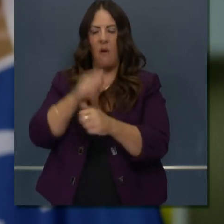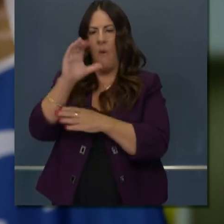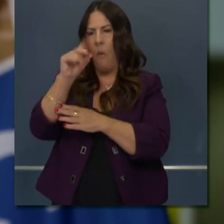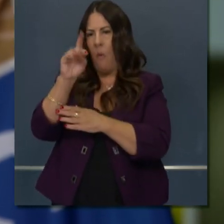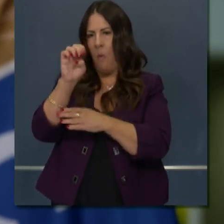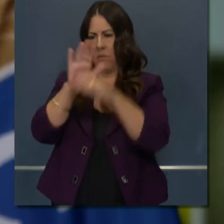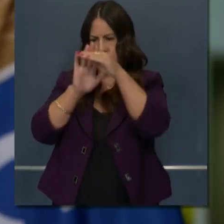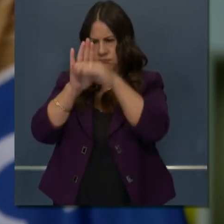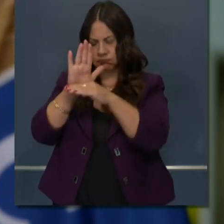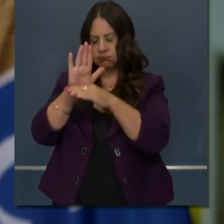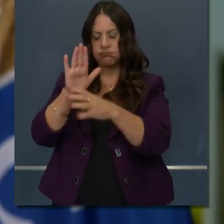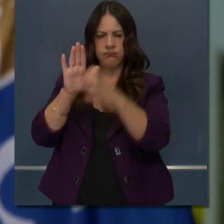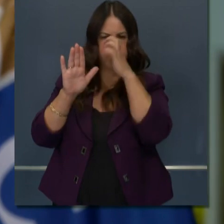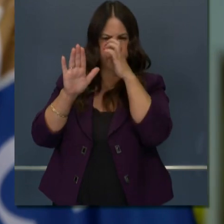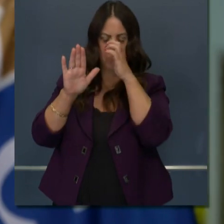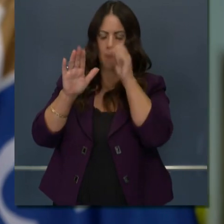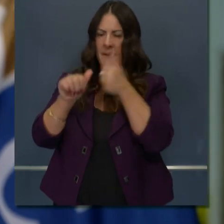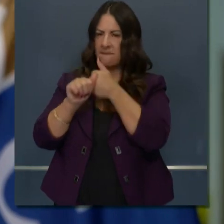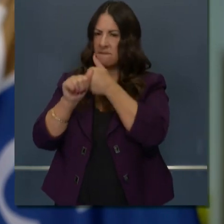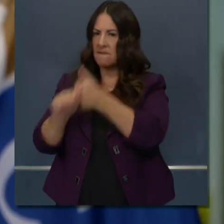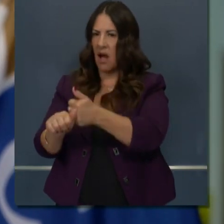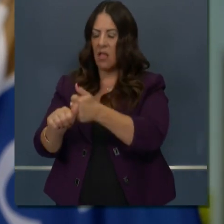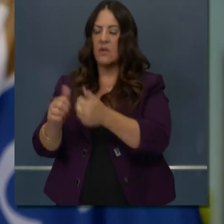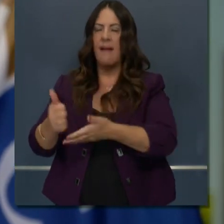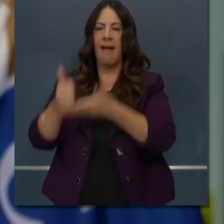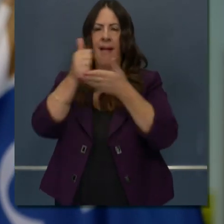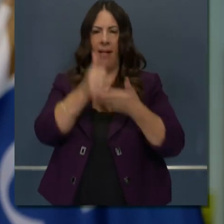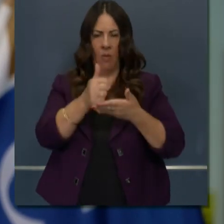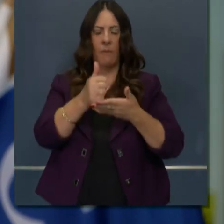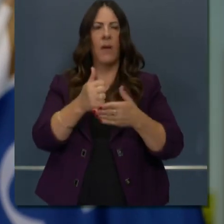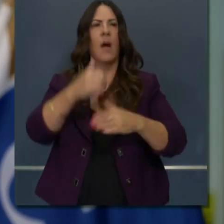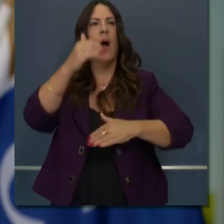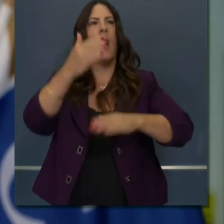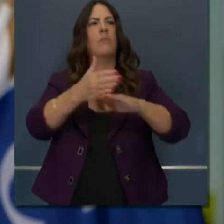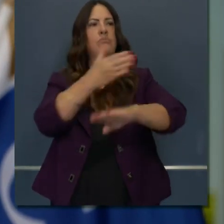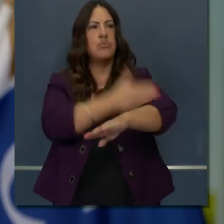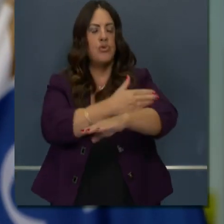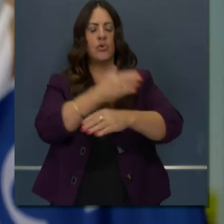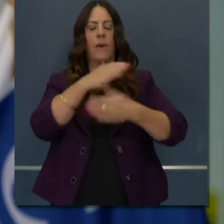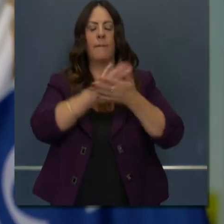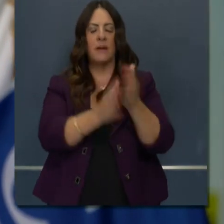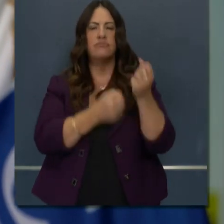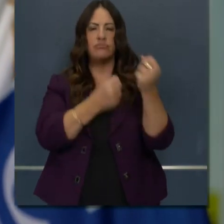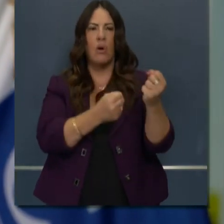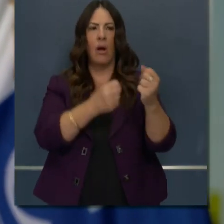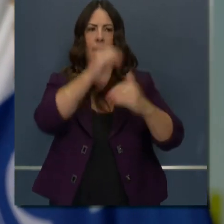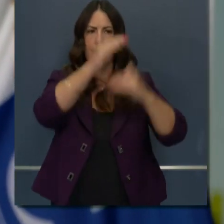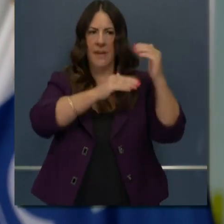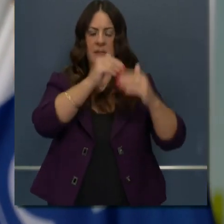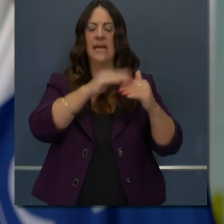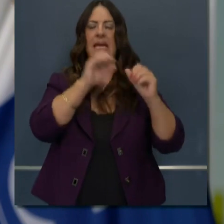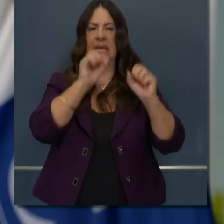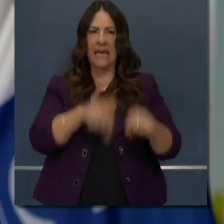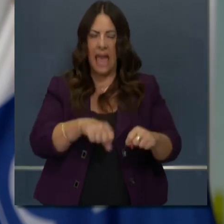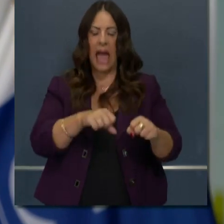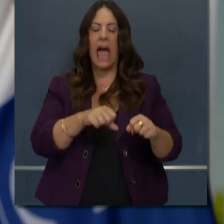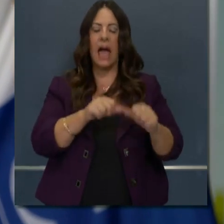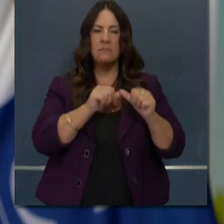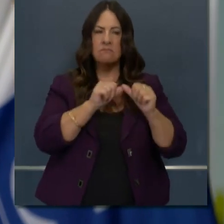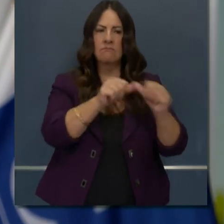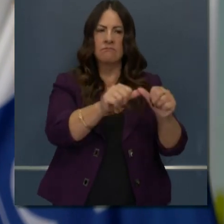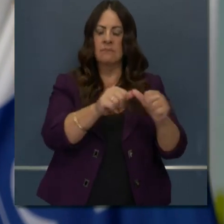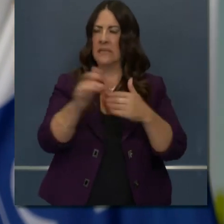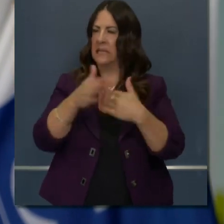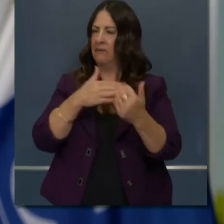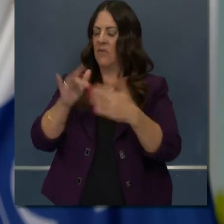we have strict codes that improve the performance of buildings through a heavy shaking. Now, it is true